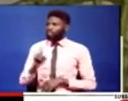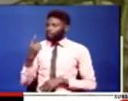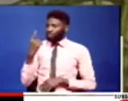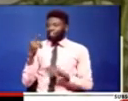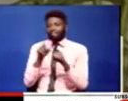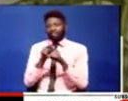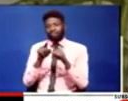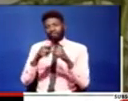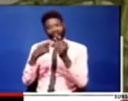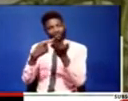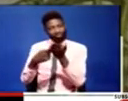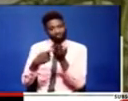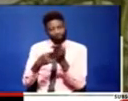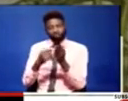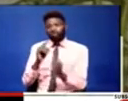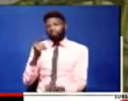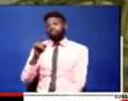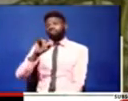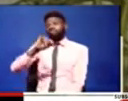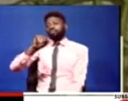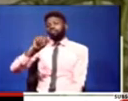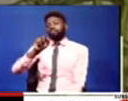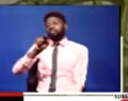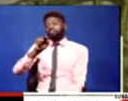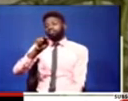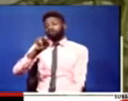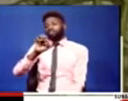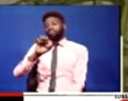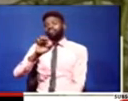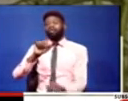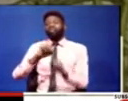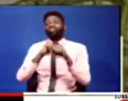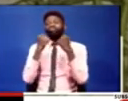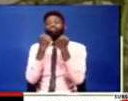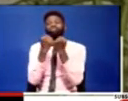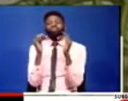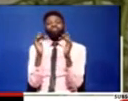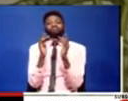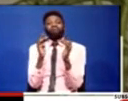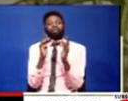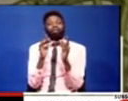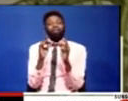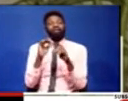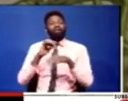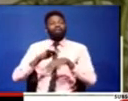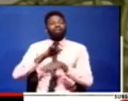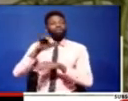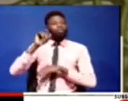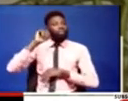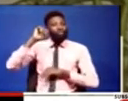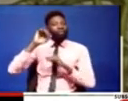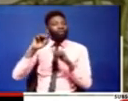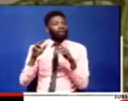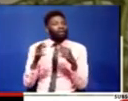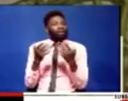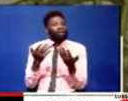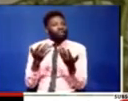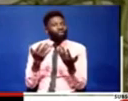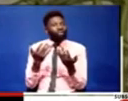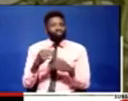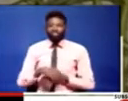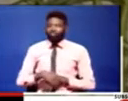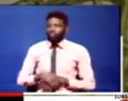conversation, Jane, how does social media influence politics at this very critical time? I